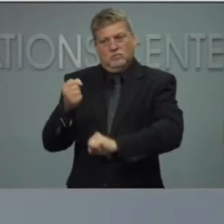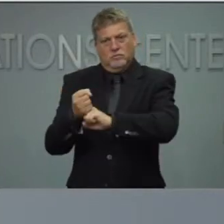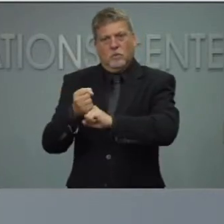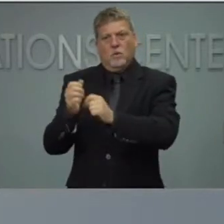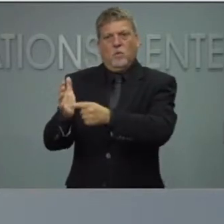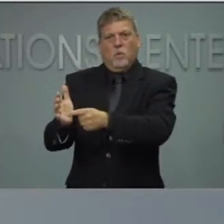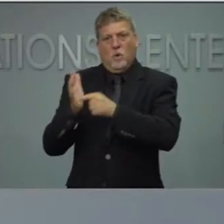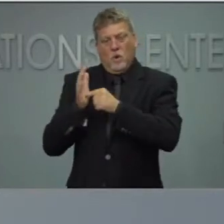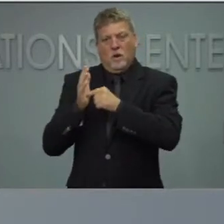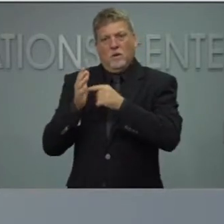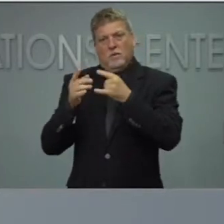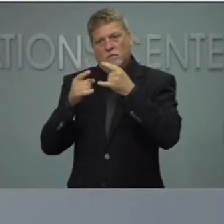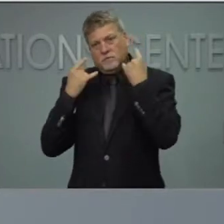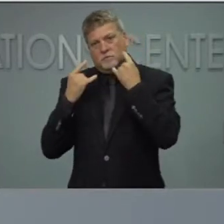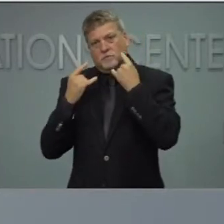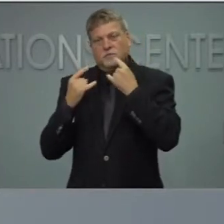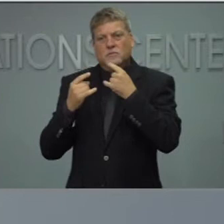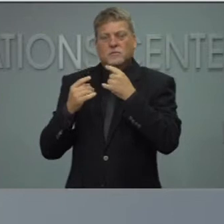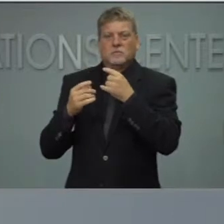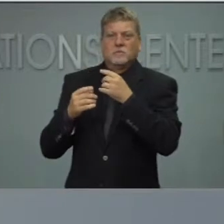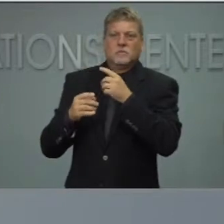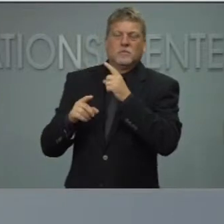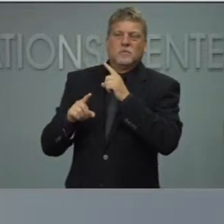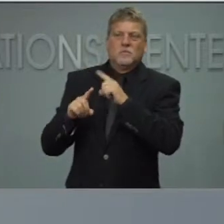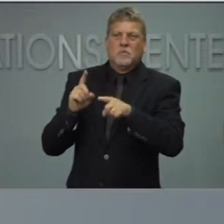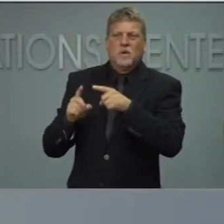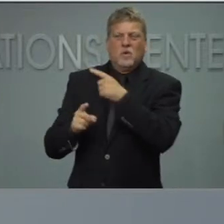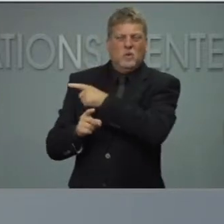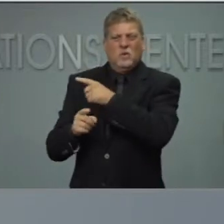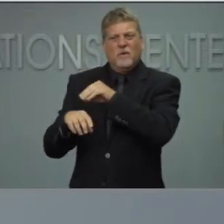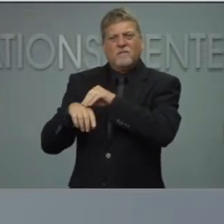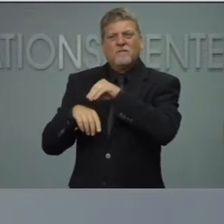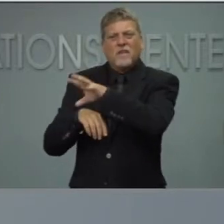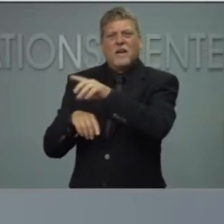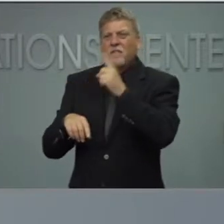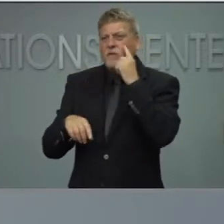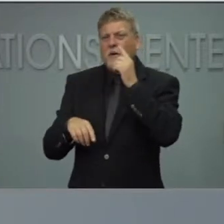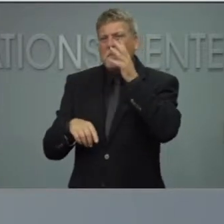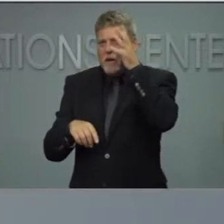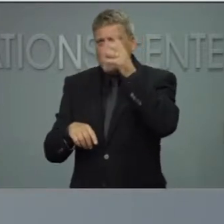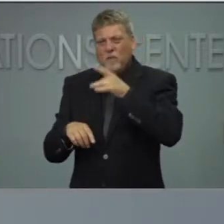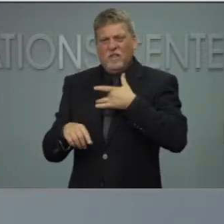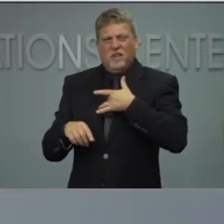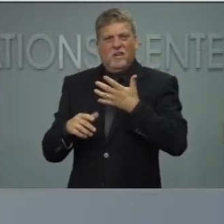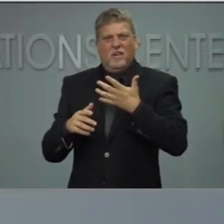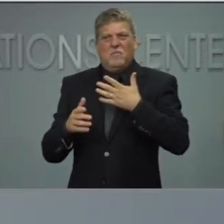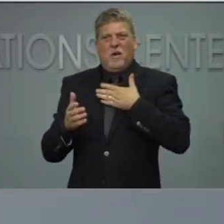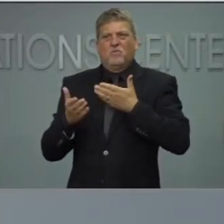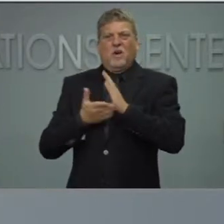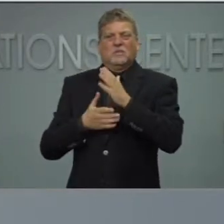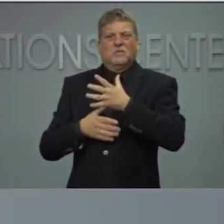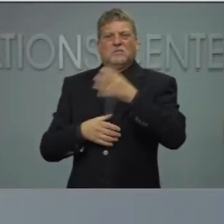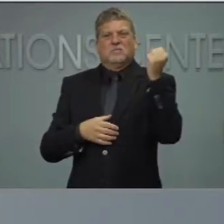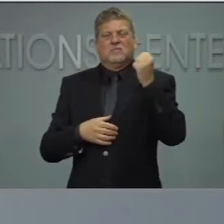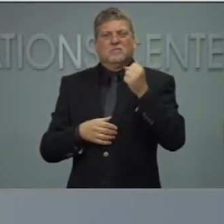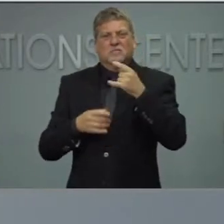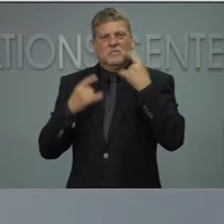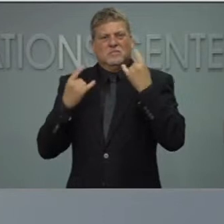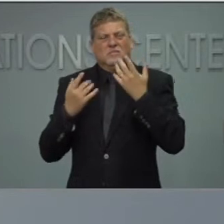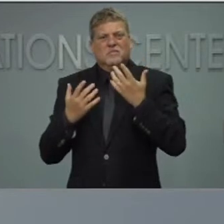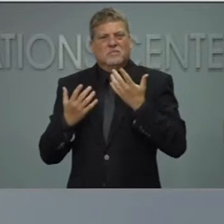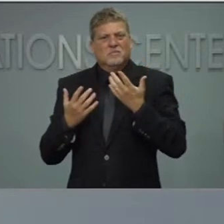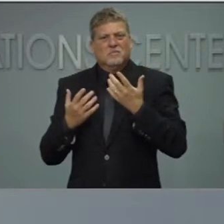been taken from them. So just kind of broadly, what do you say to those parents who feel that way? That masks